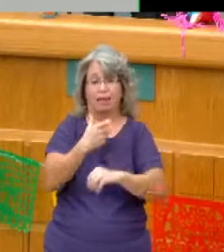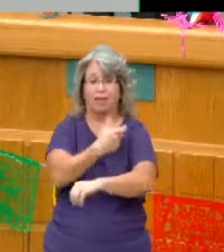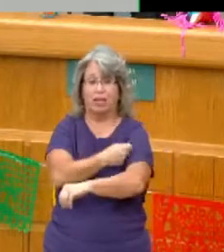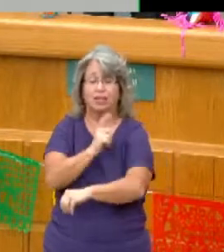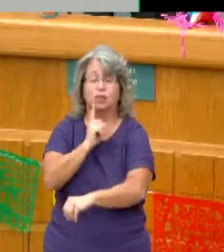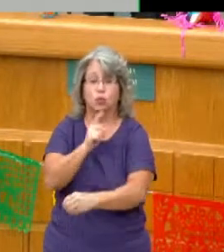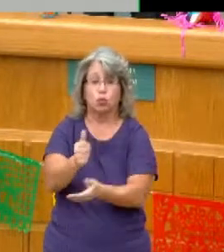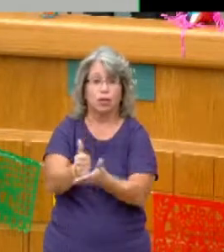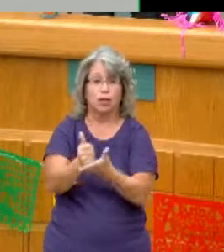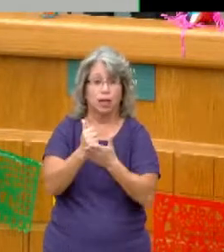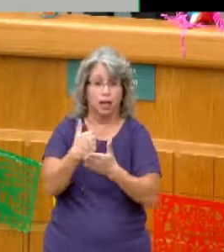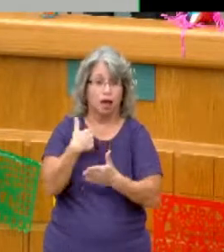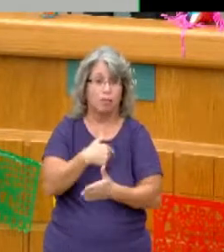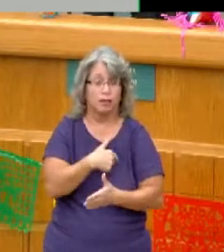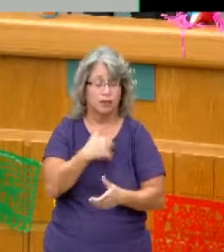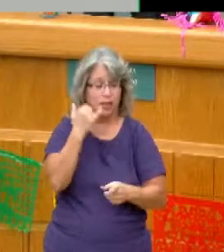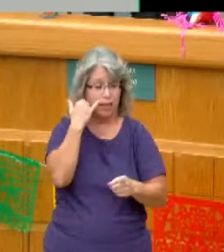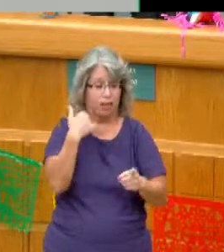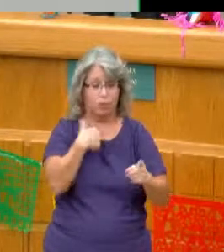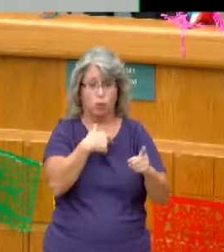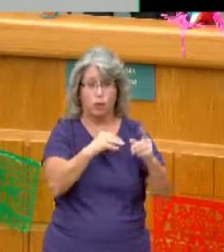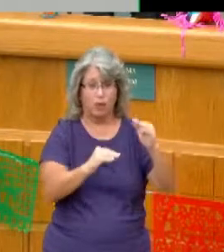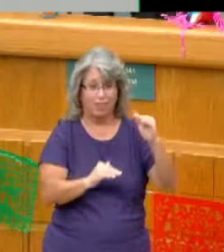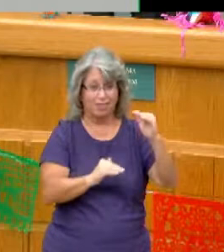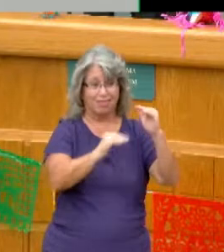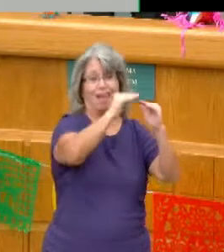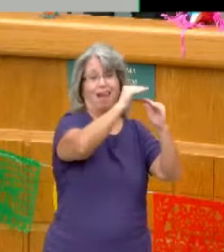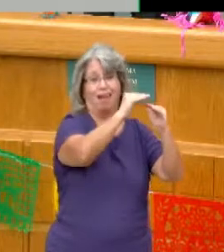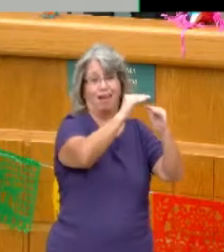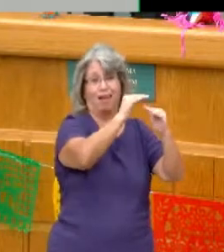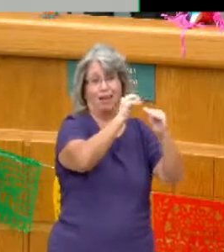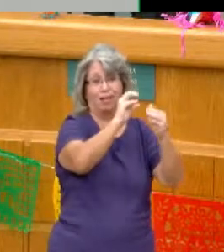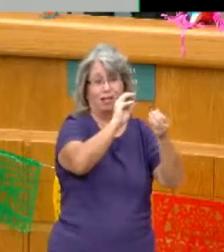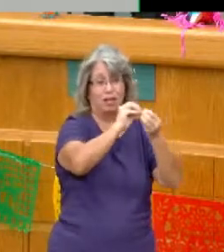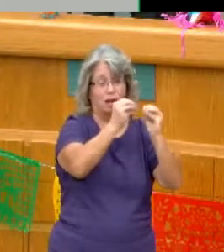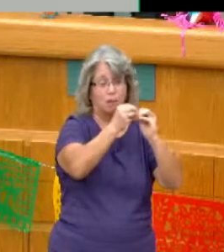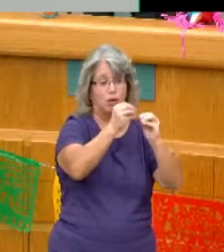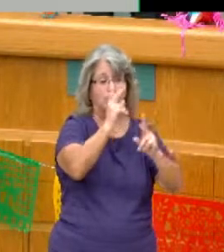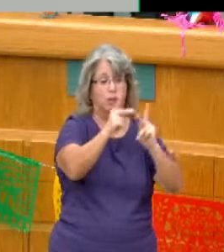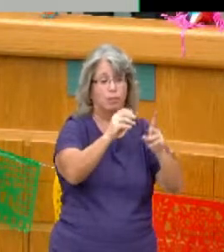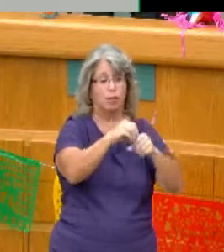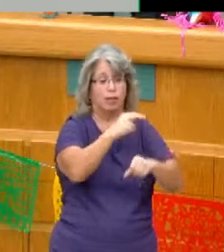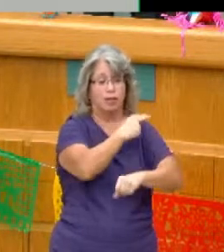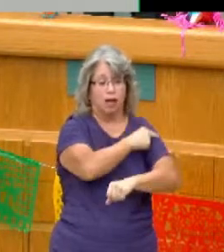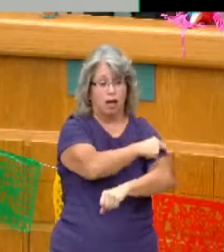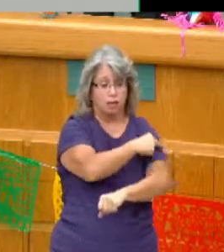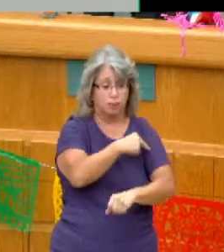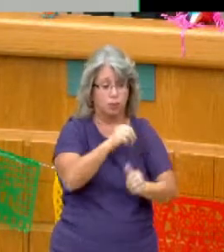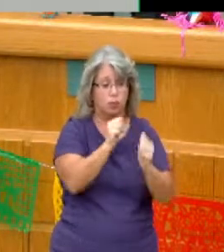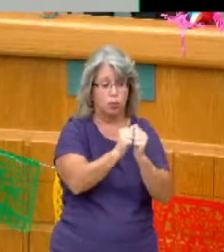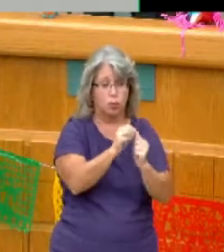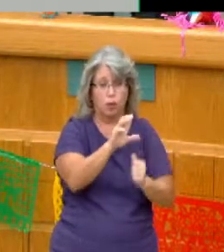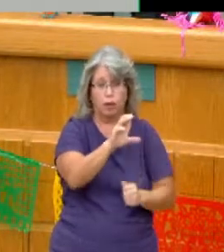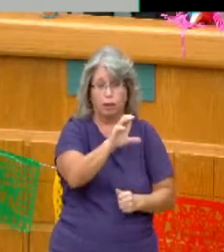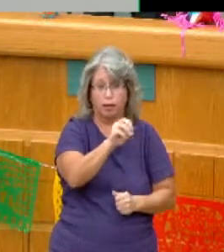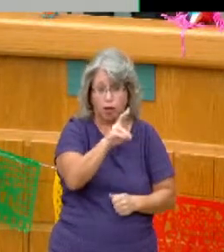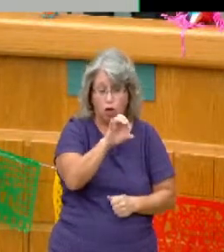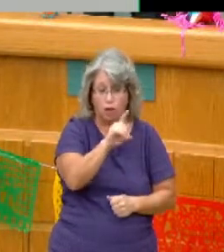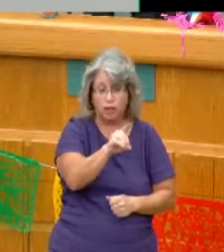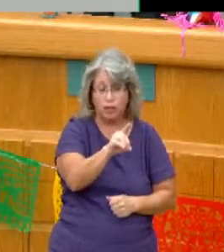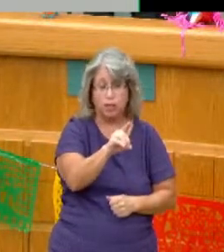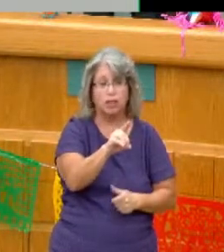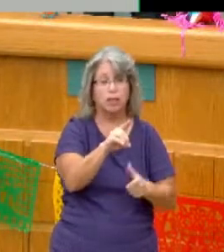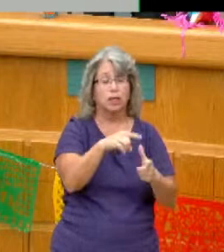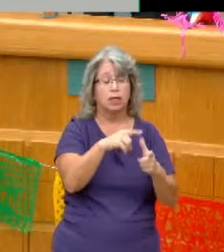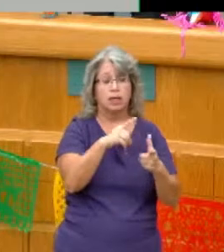this high with the number of people with COVID in the hospital, we probably would have ended up with people in